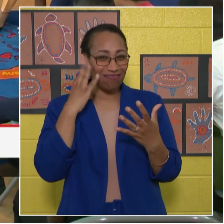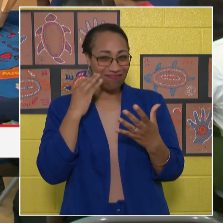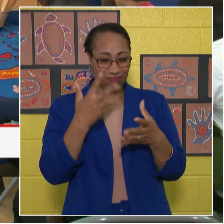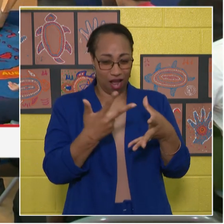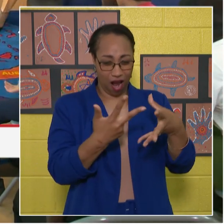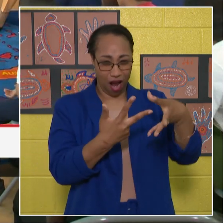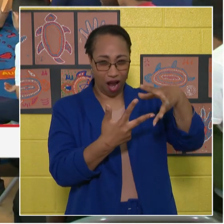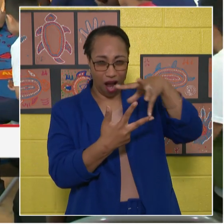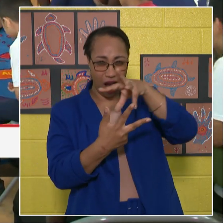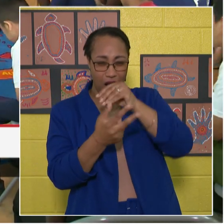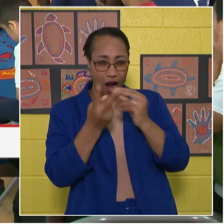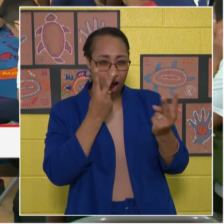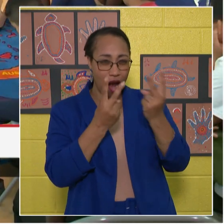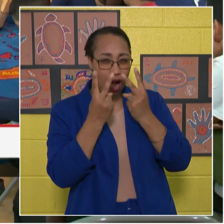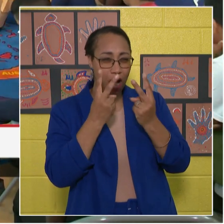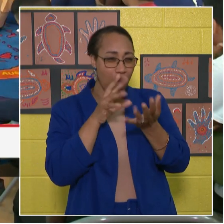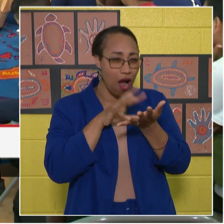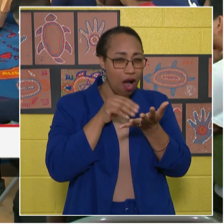decisions,